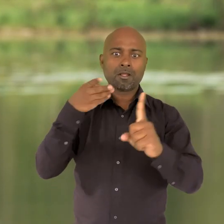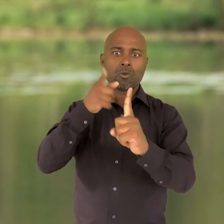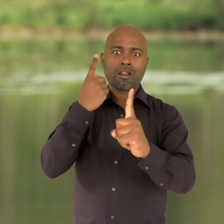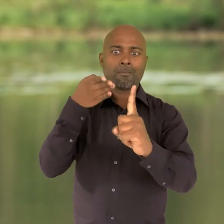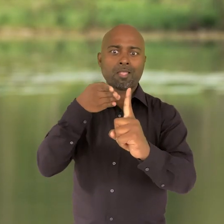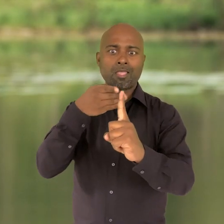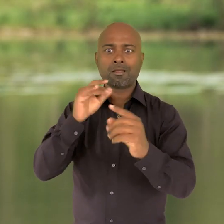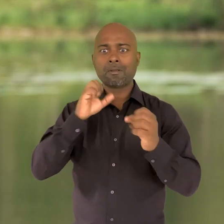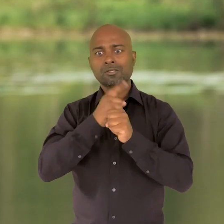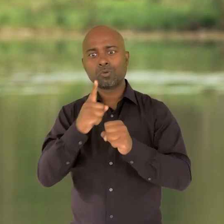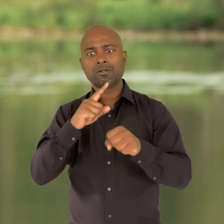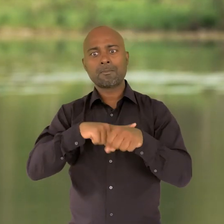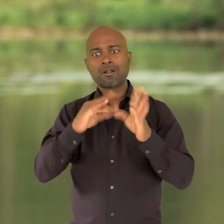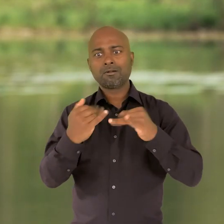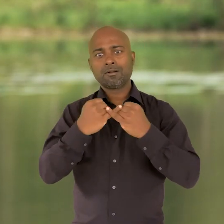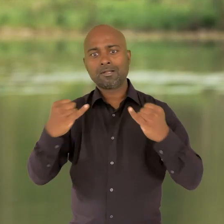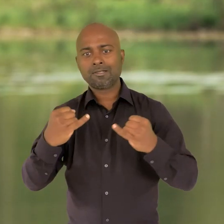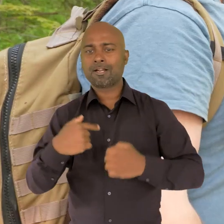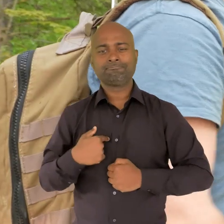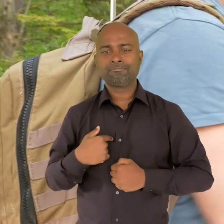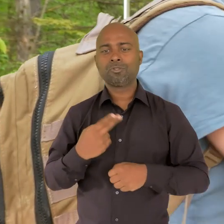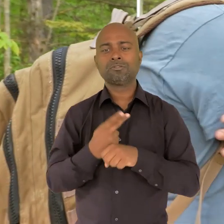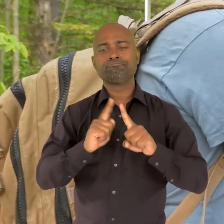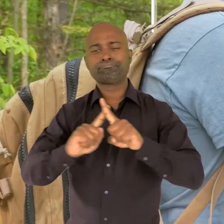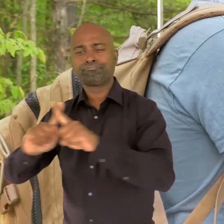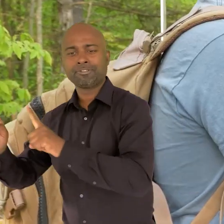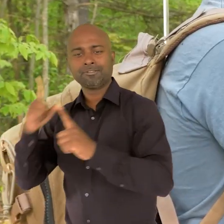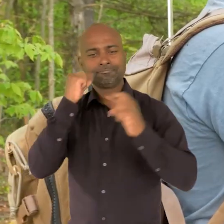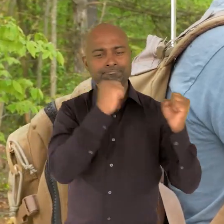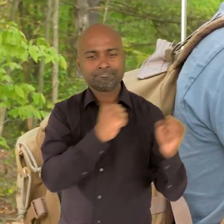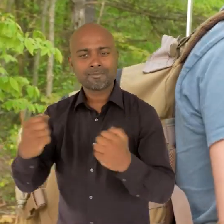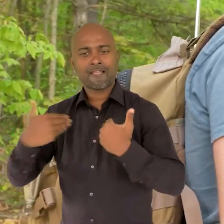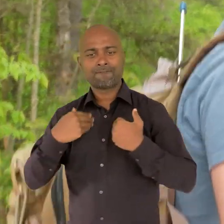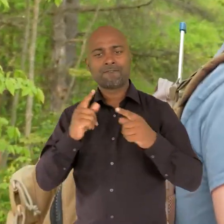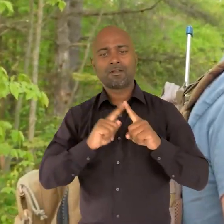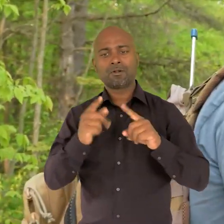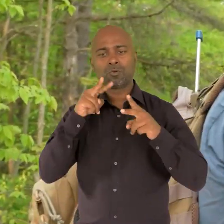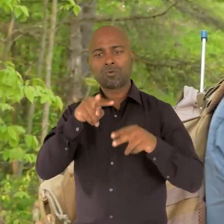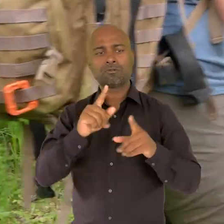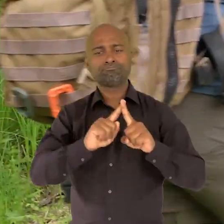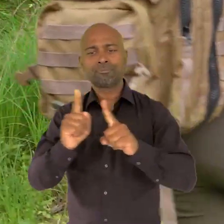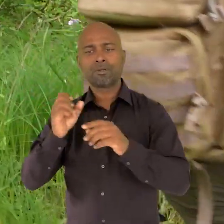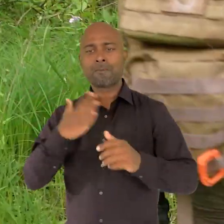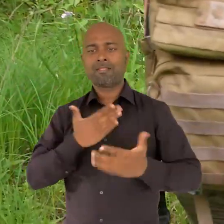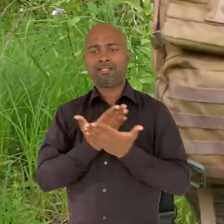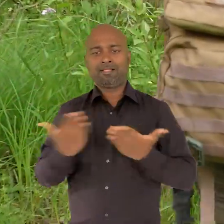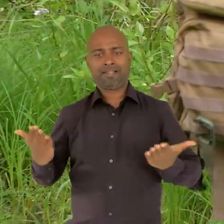on topic and to make sure that the deadline happens. So using